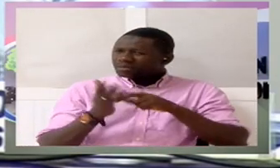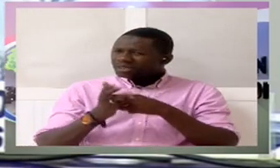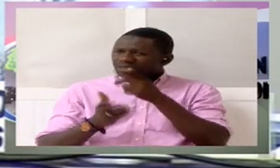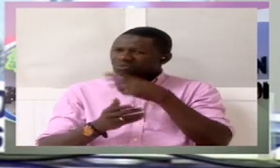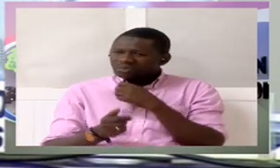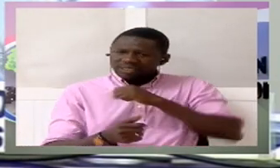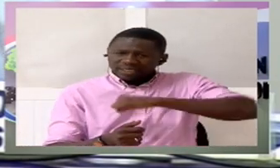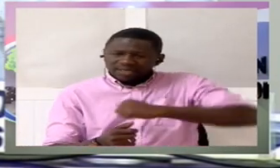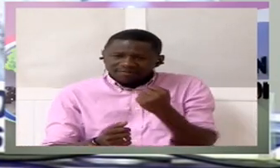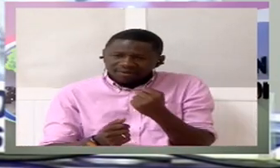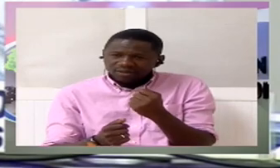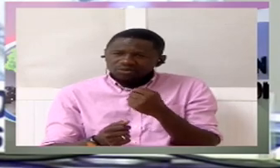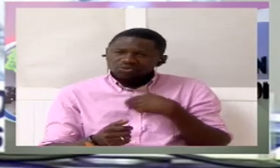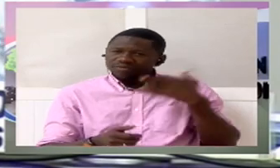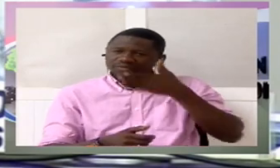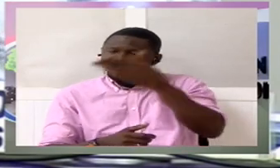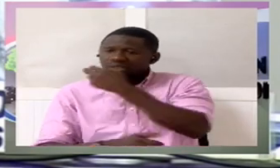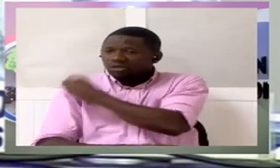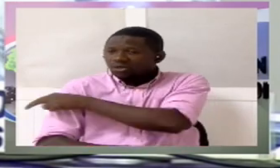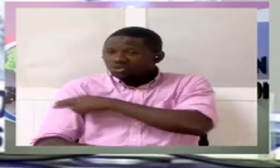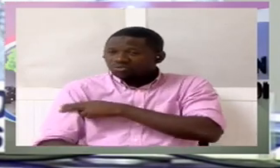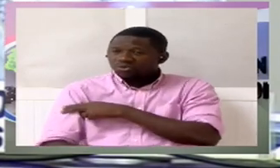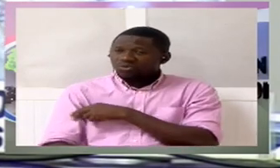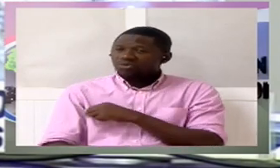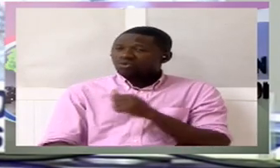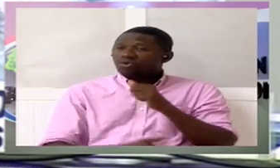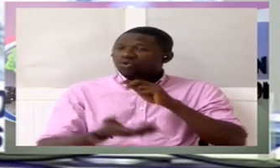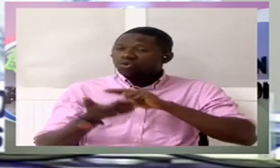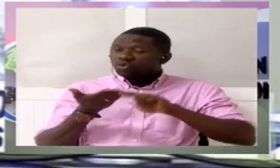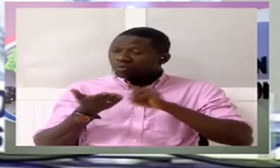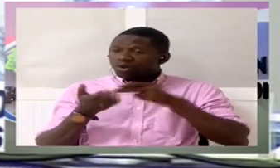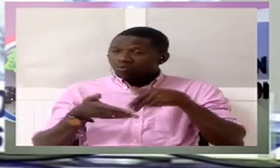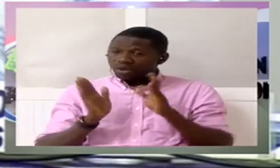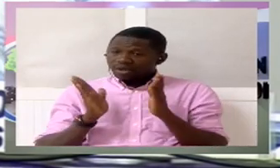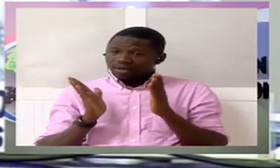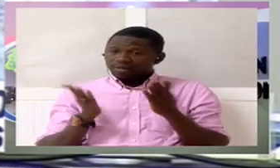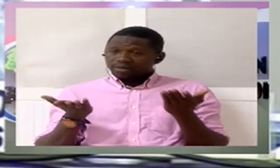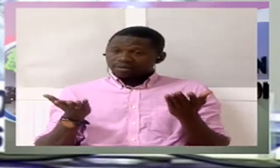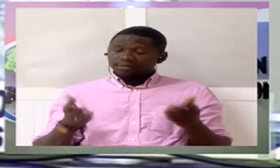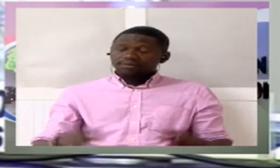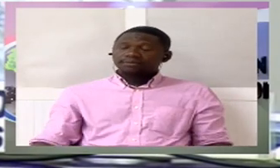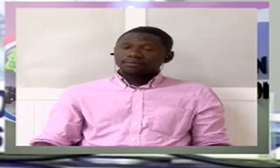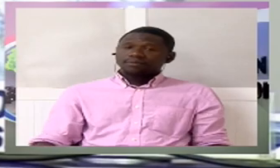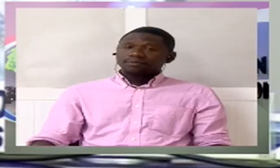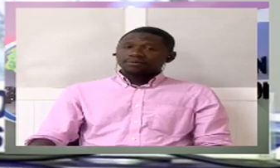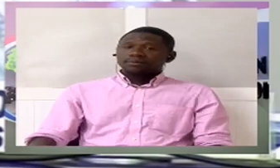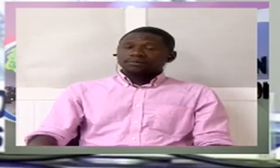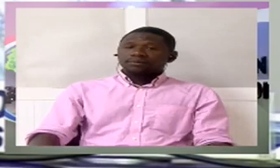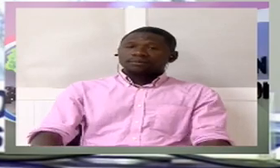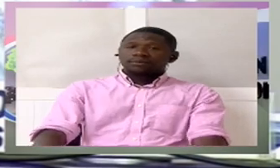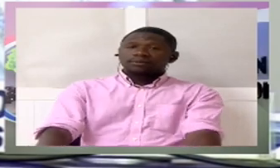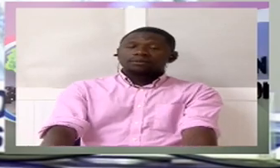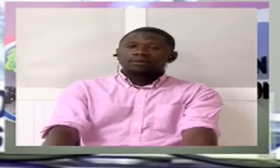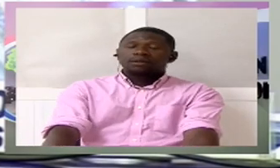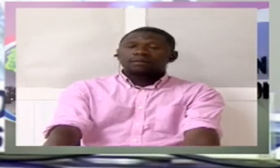Routine access to the hospital. Amunda benyina fokan ko ikabalane purni wati men anyanta tala lopitano to jara